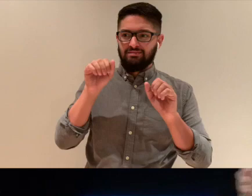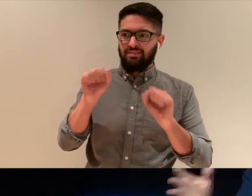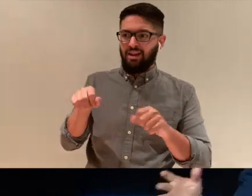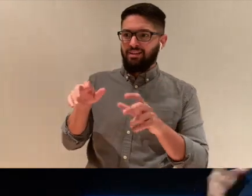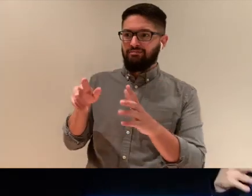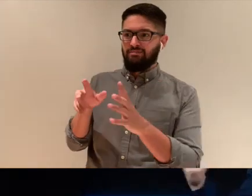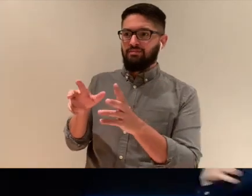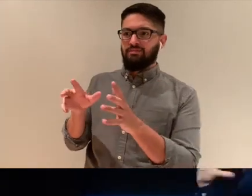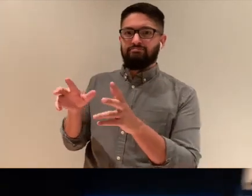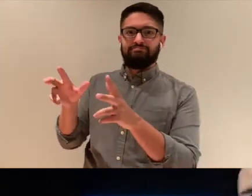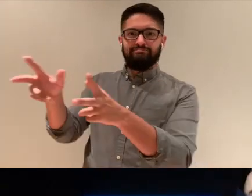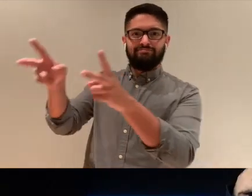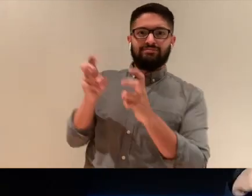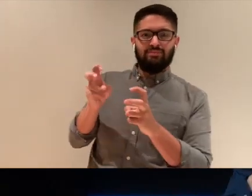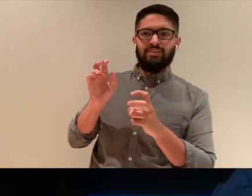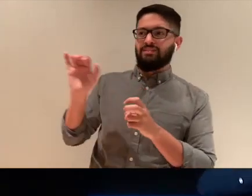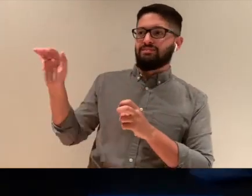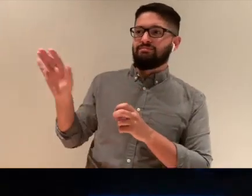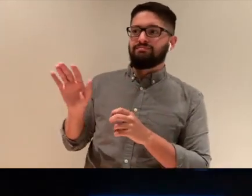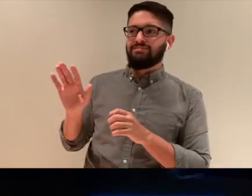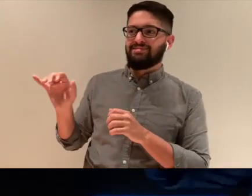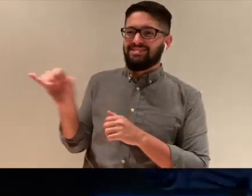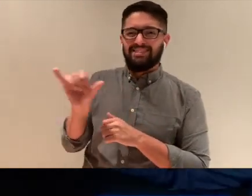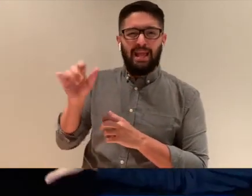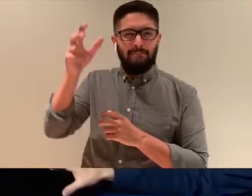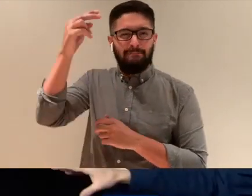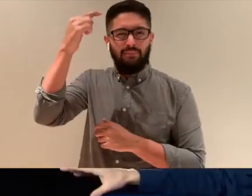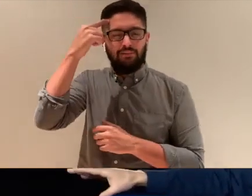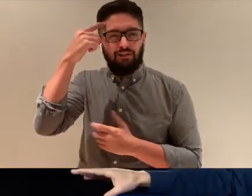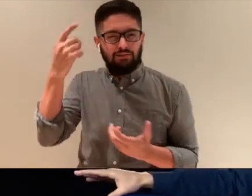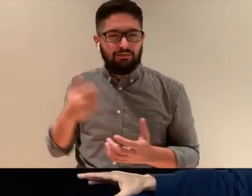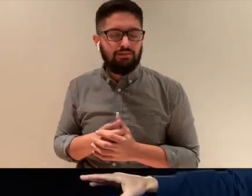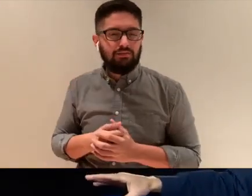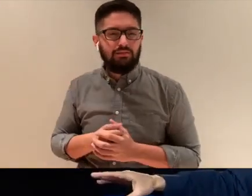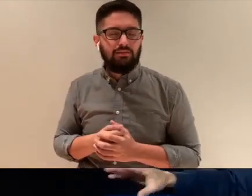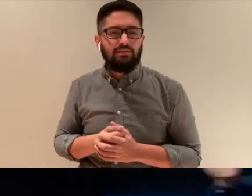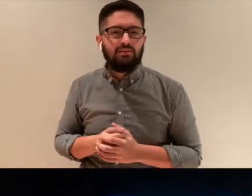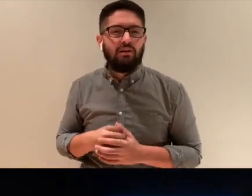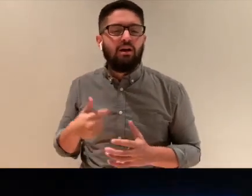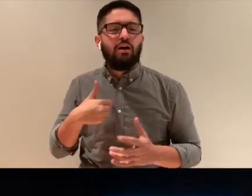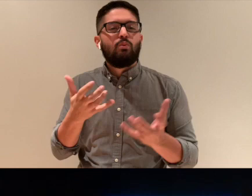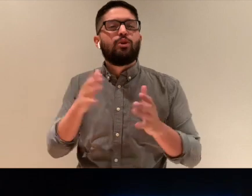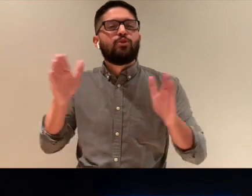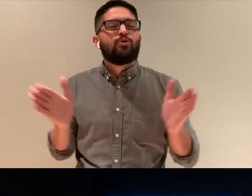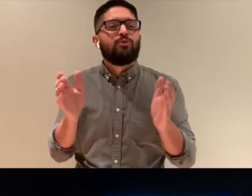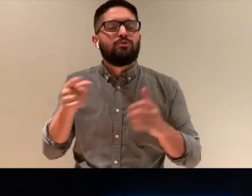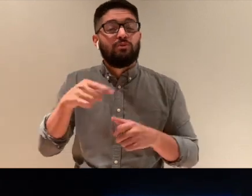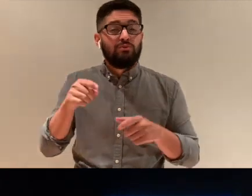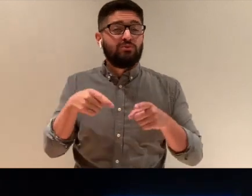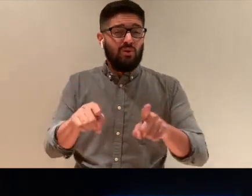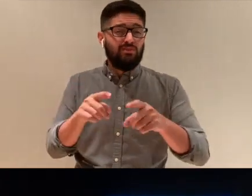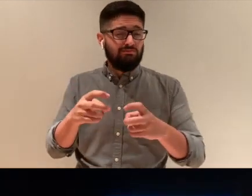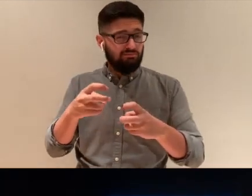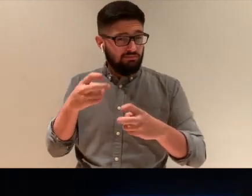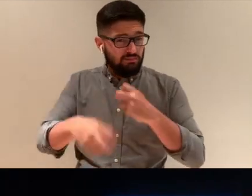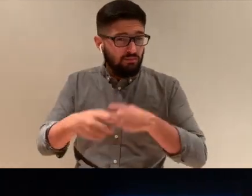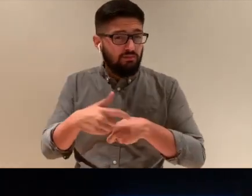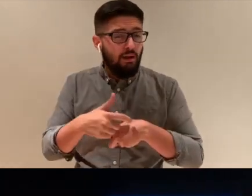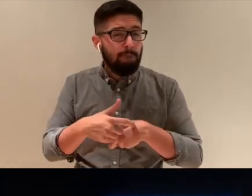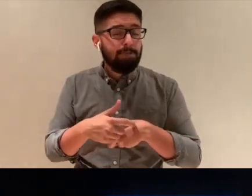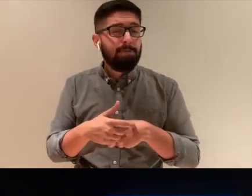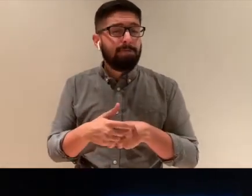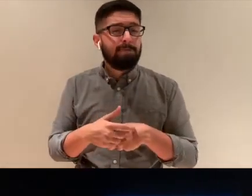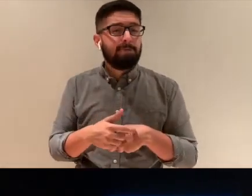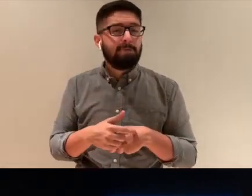during these times, listen, that we're just so focused about ourselves that we forget about everything else. But here's what I want to encourage you. During these critical